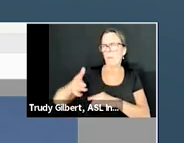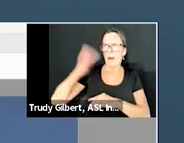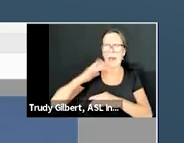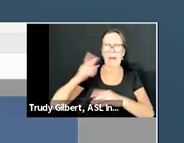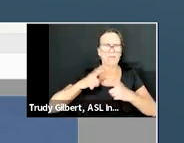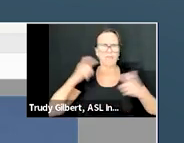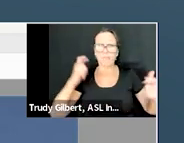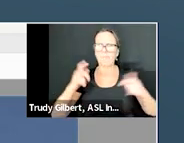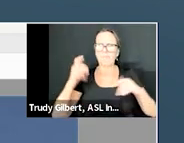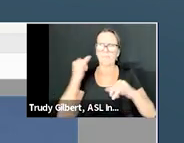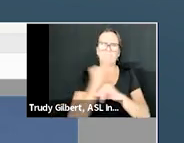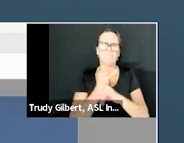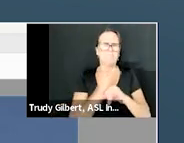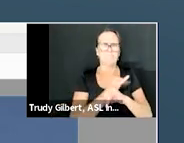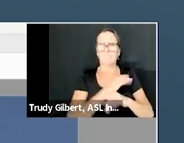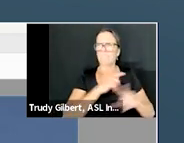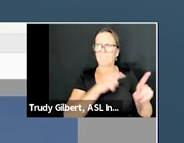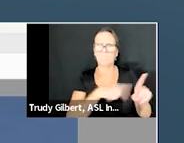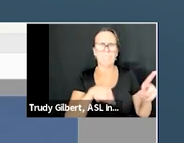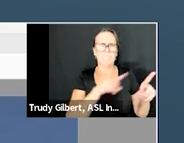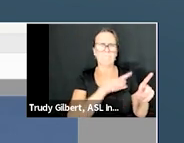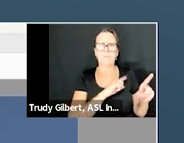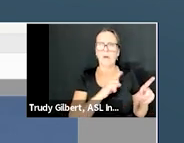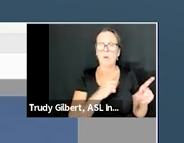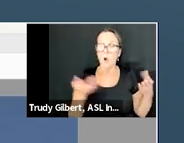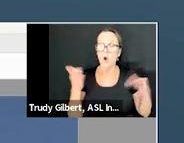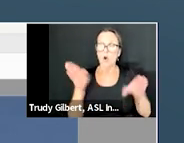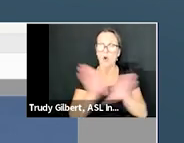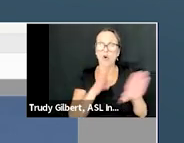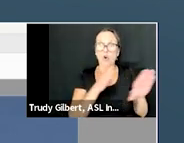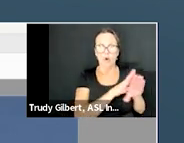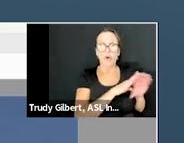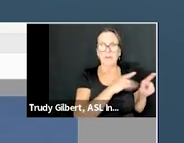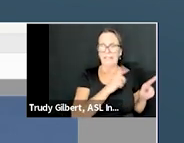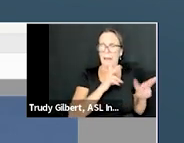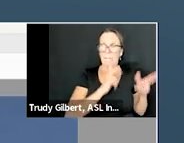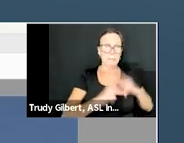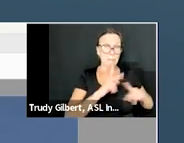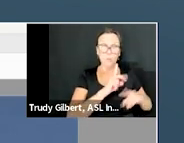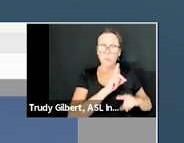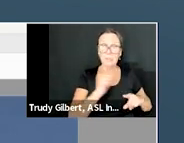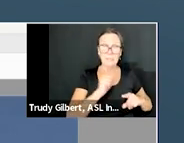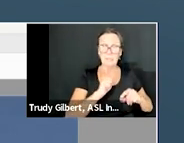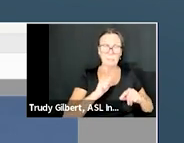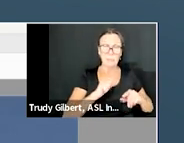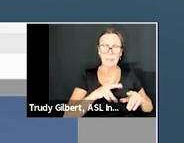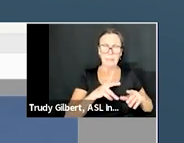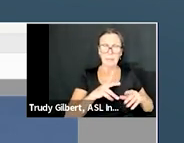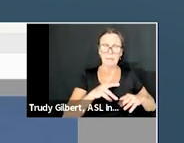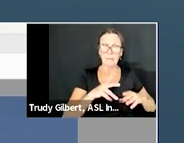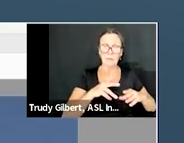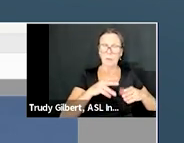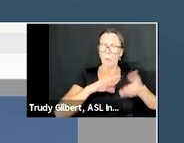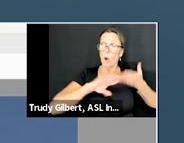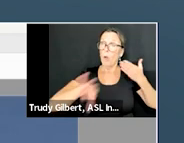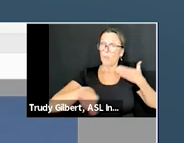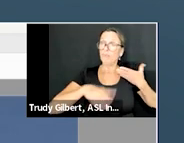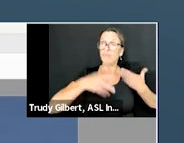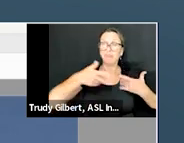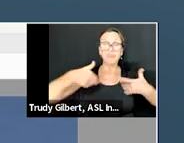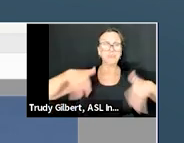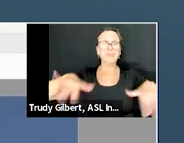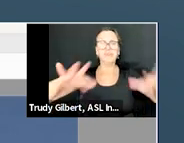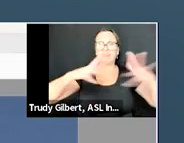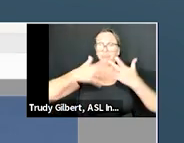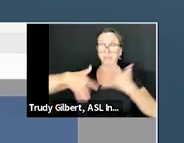institutions were being closed, and people with disabilities were being served more and more in the